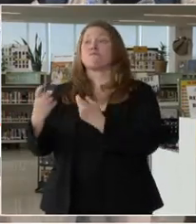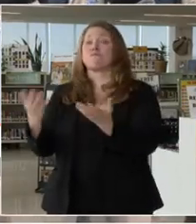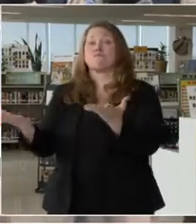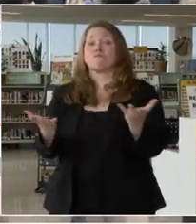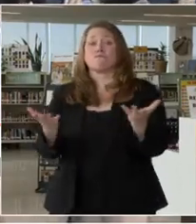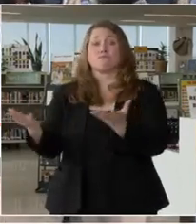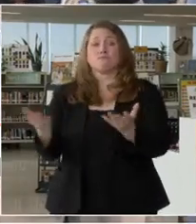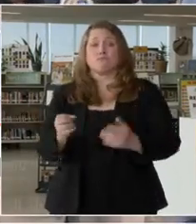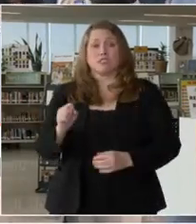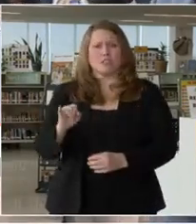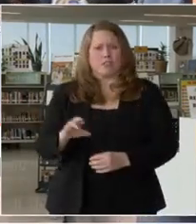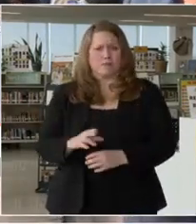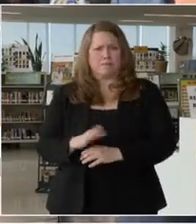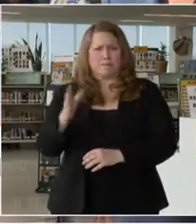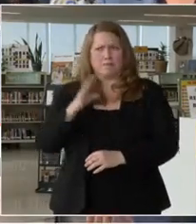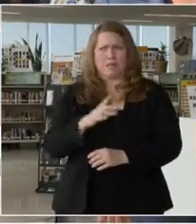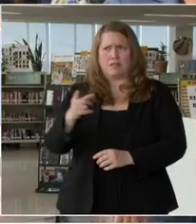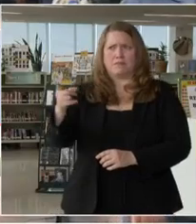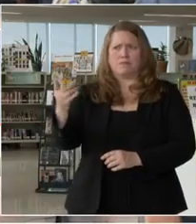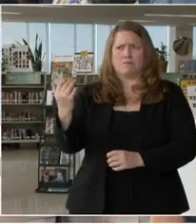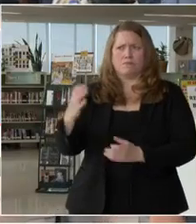sir.